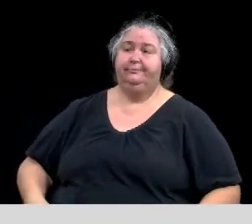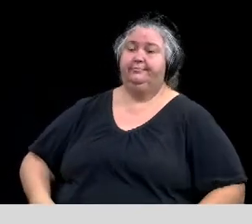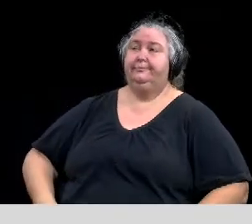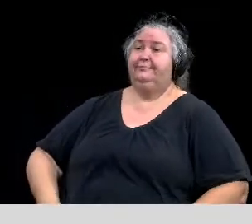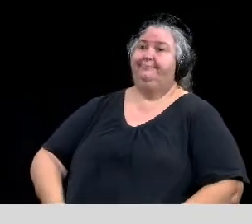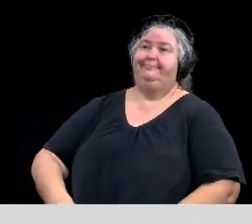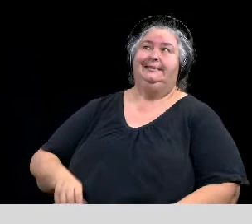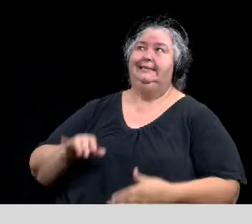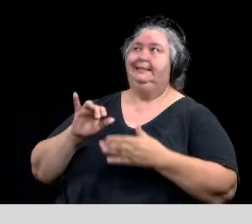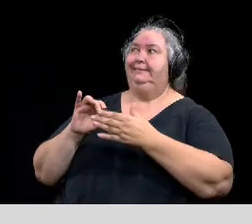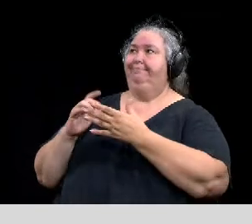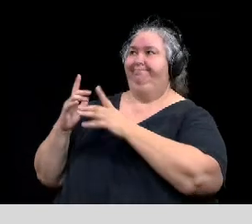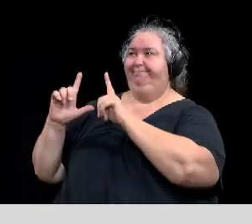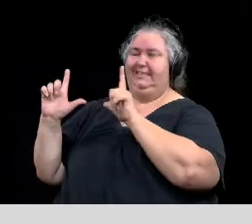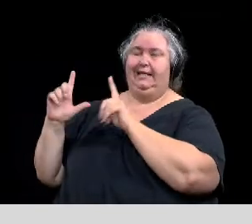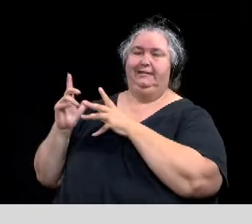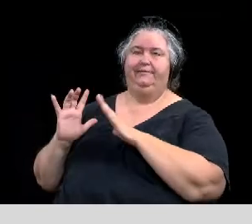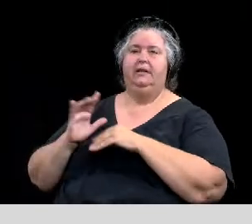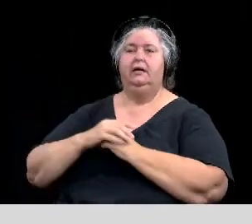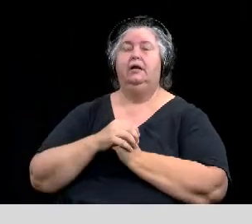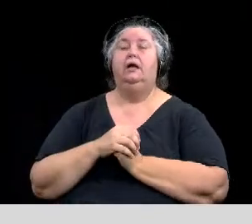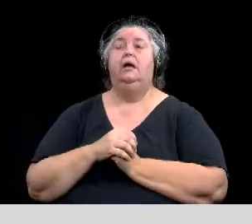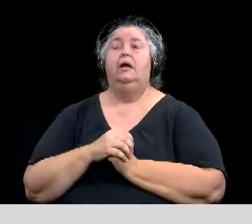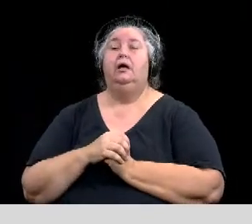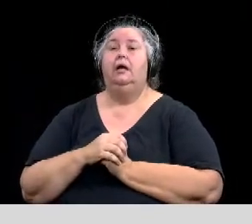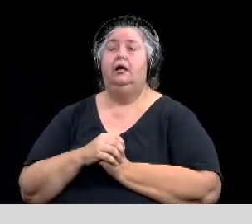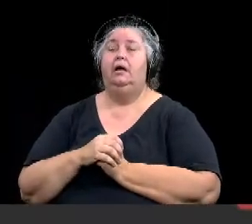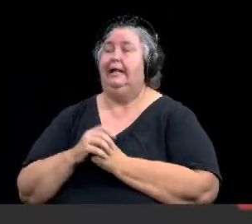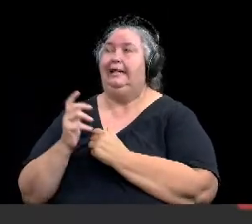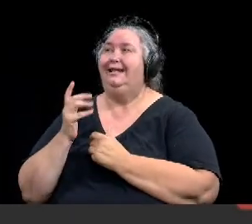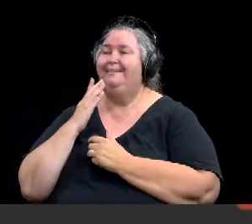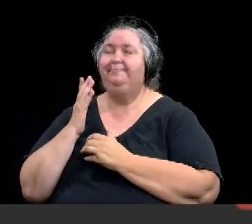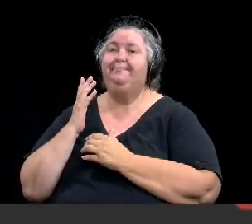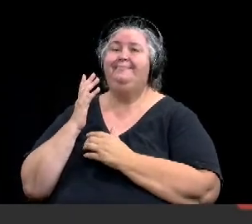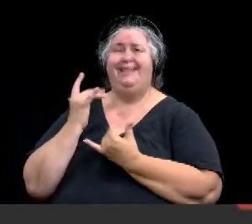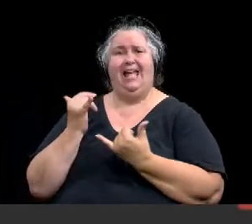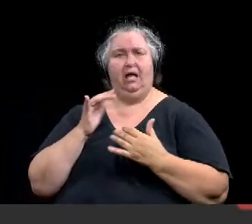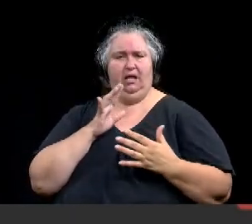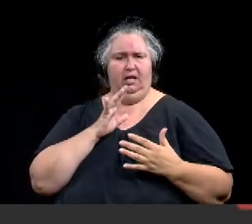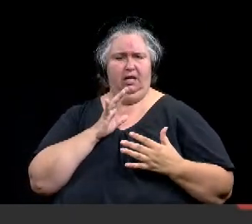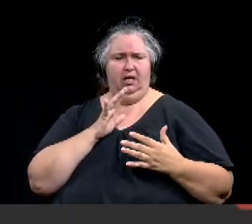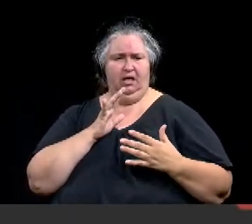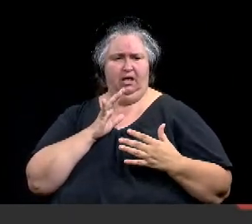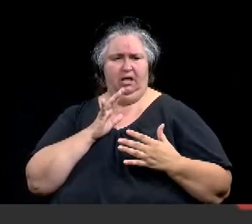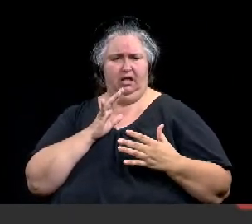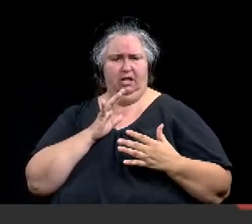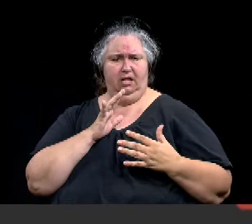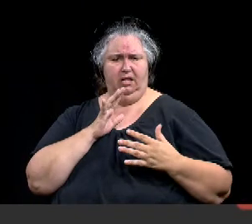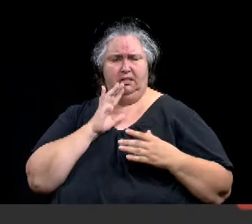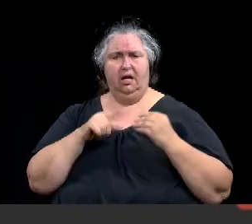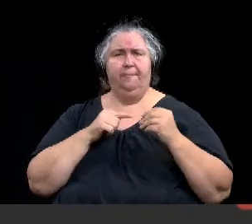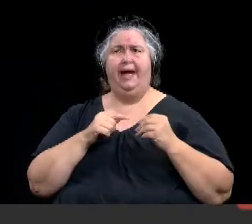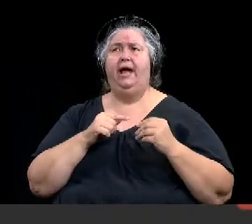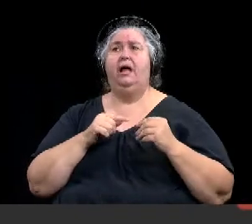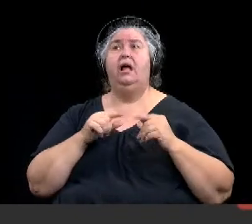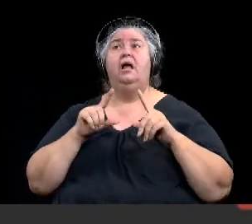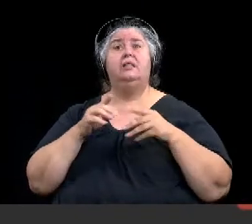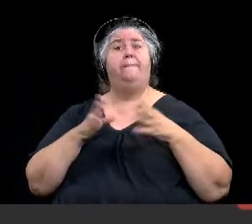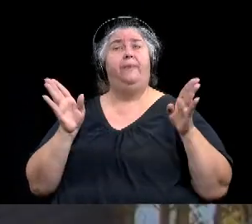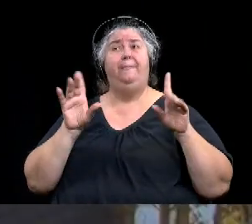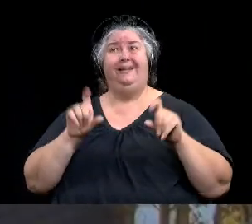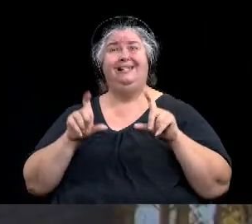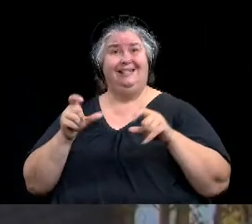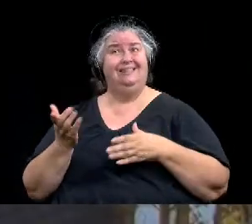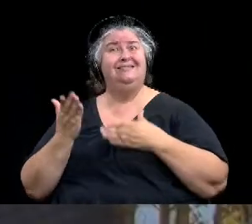all the slides now. Now I'd like to talk about the free public testing that is being offered right now in our